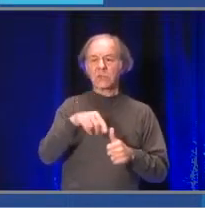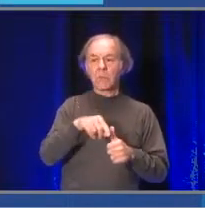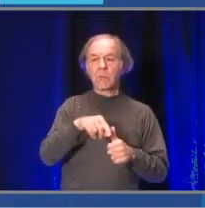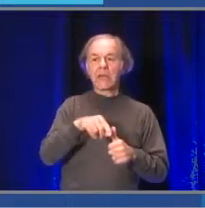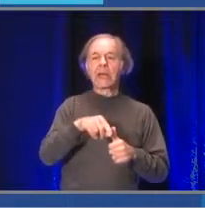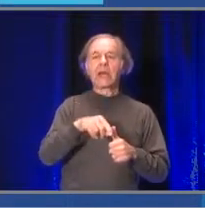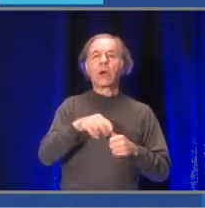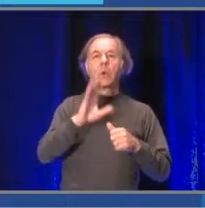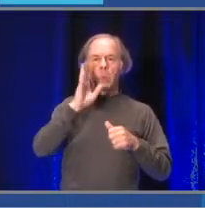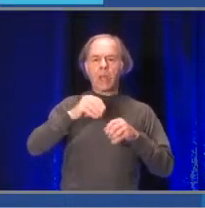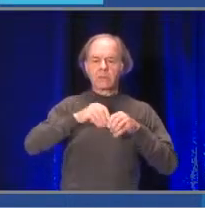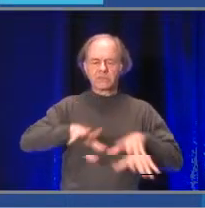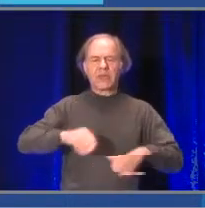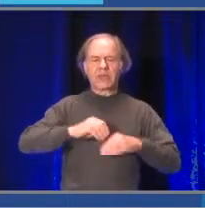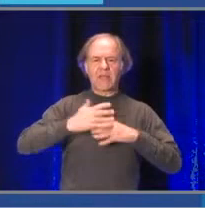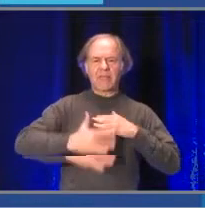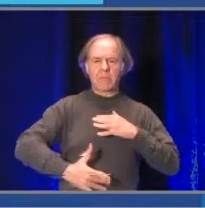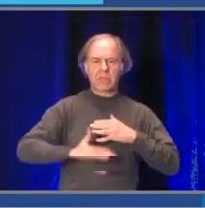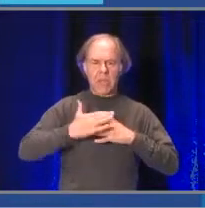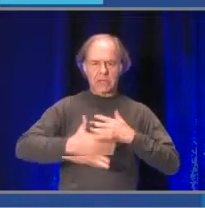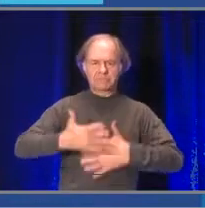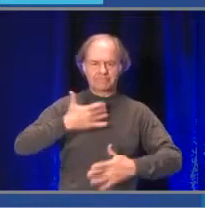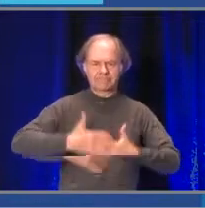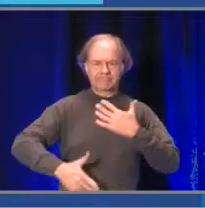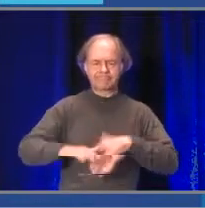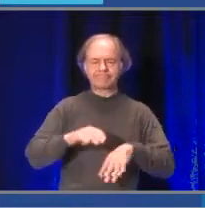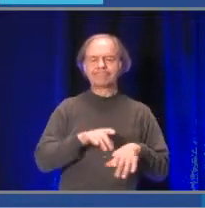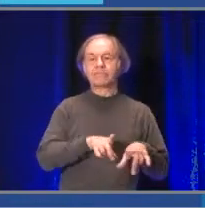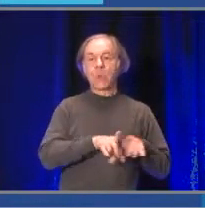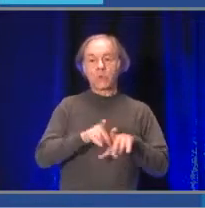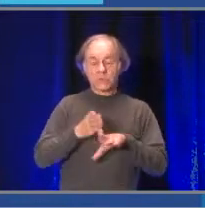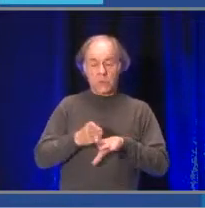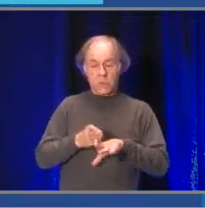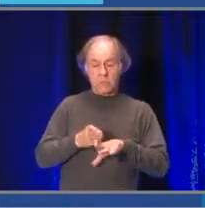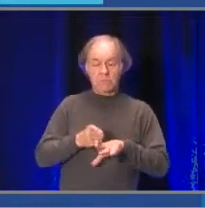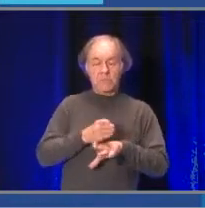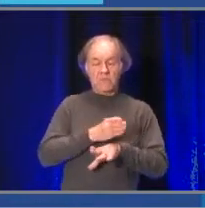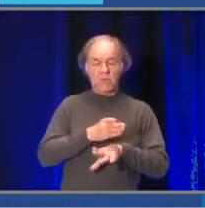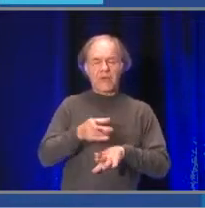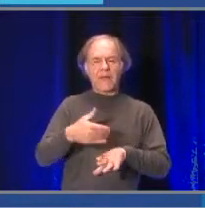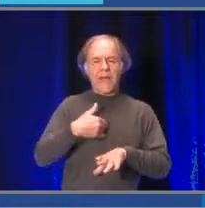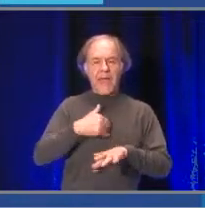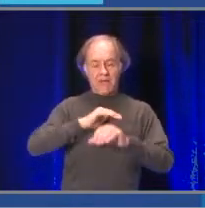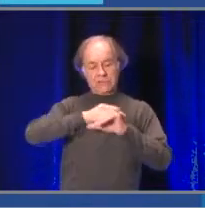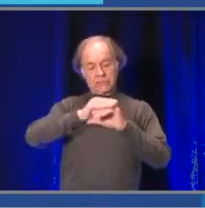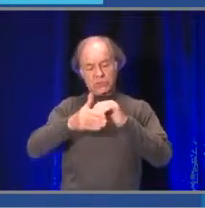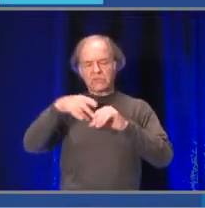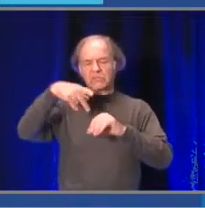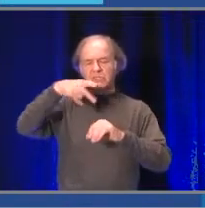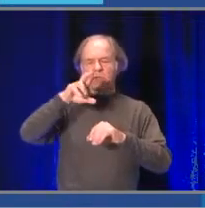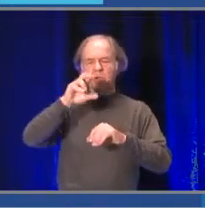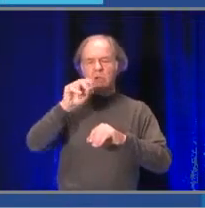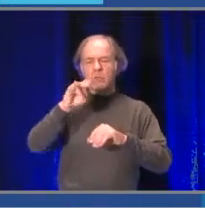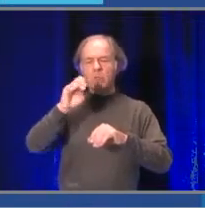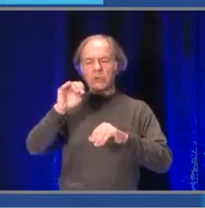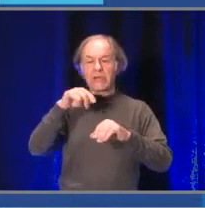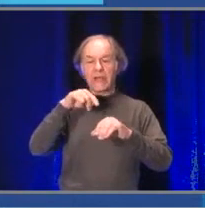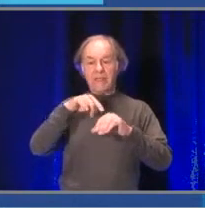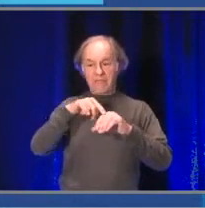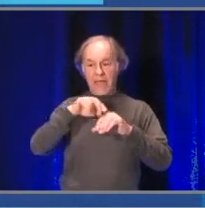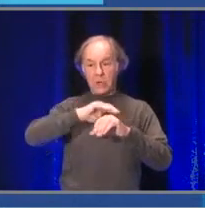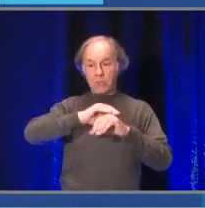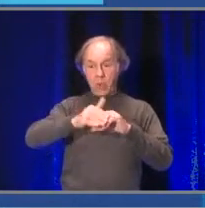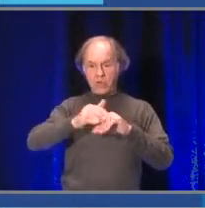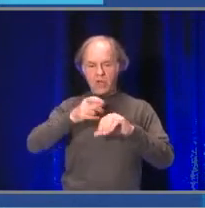the circulation. As I said also before, they have protein on their surface that are inherited from